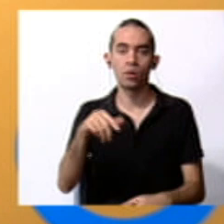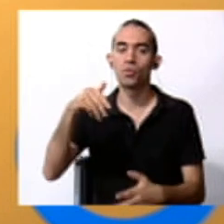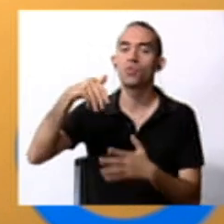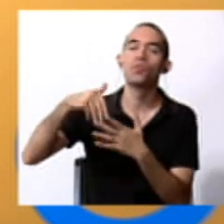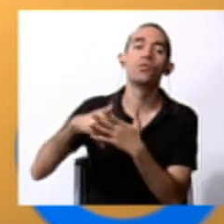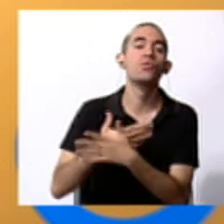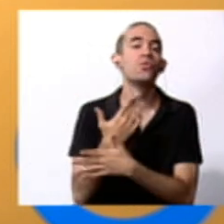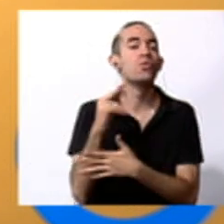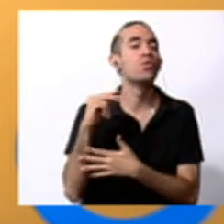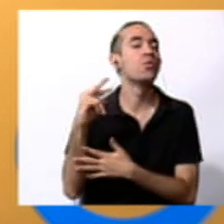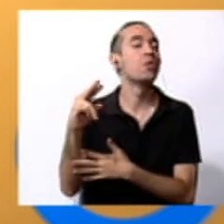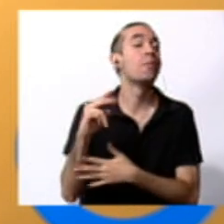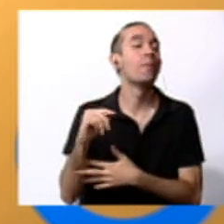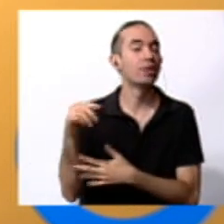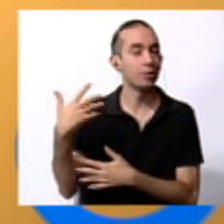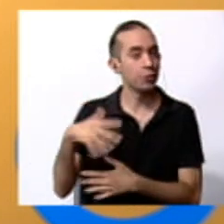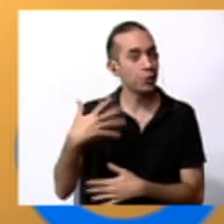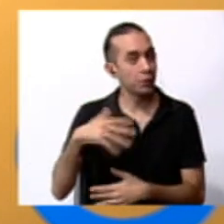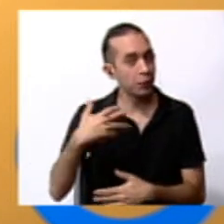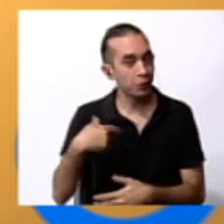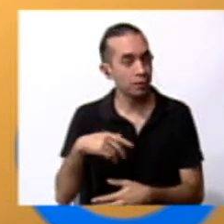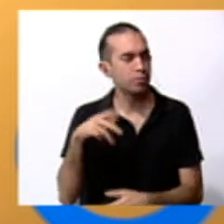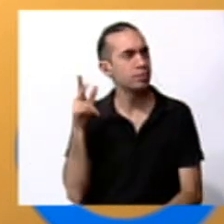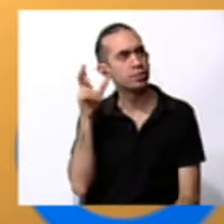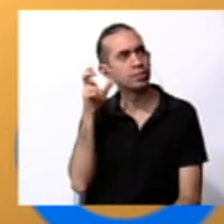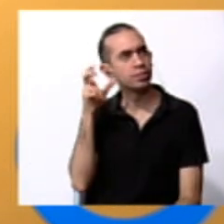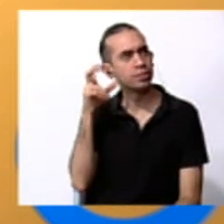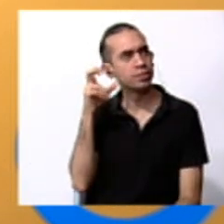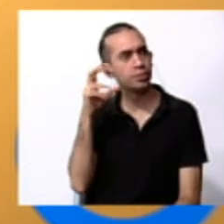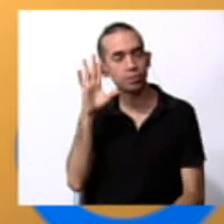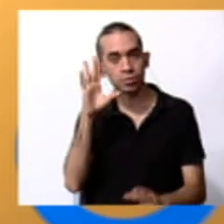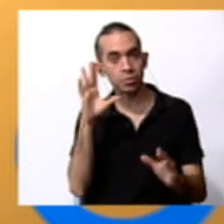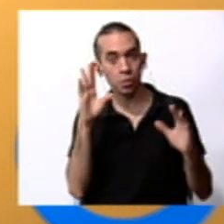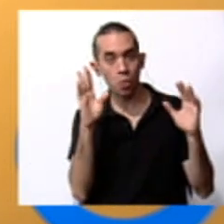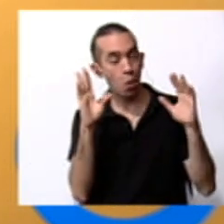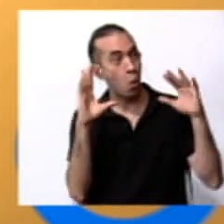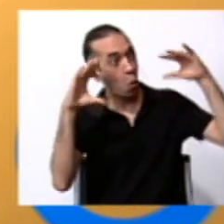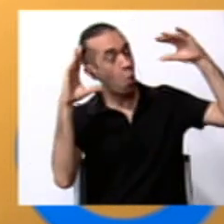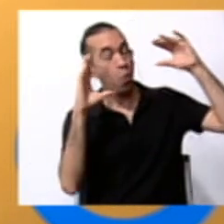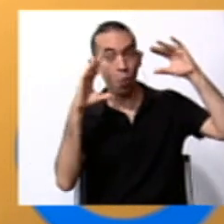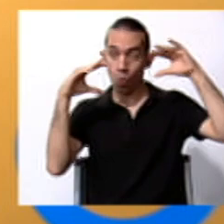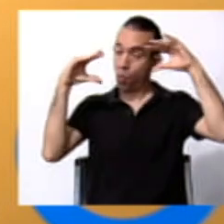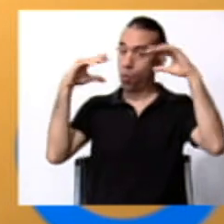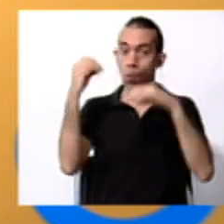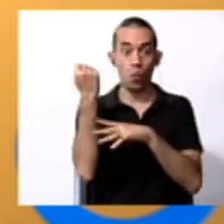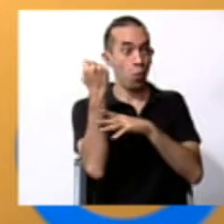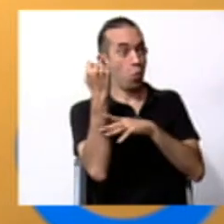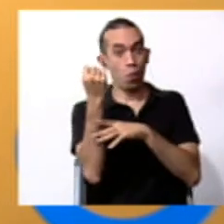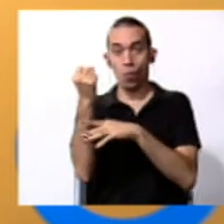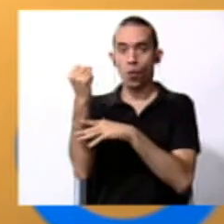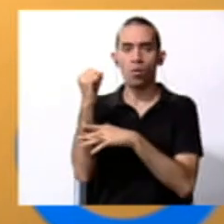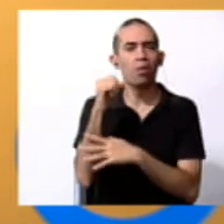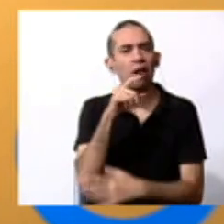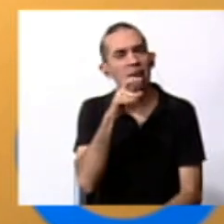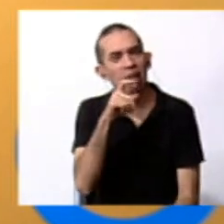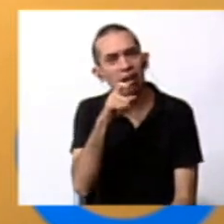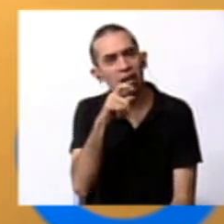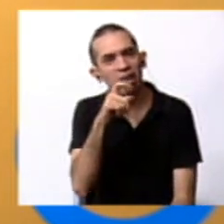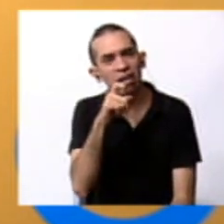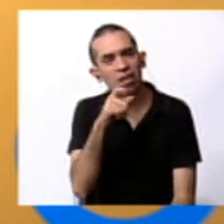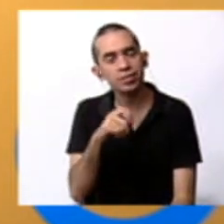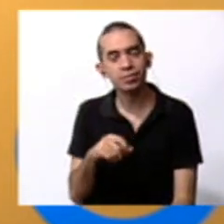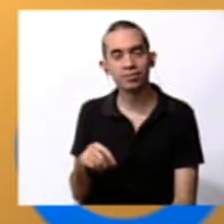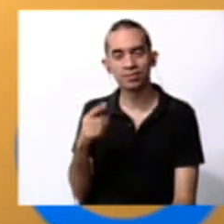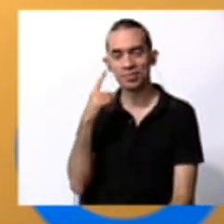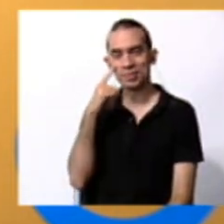new classmate today. Let's listen to her. Woo, woo! Who is she? Let me see.